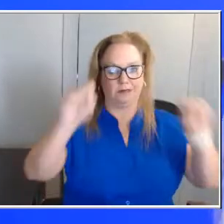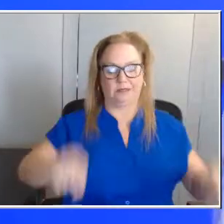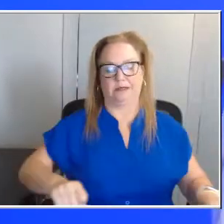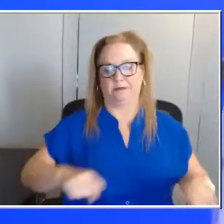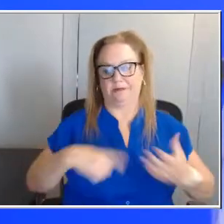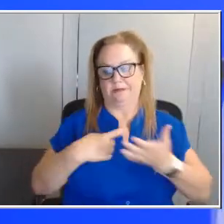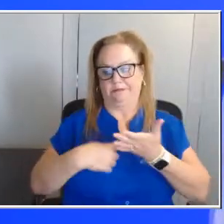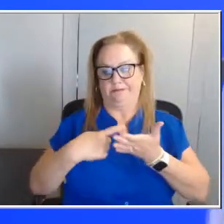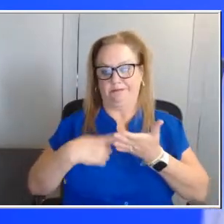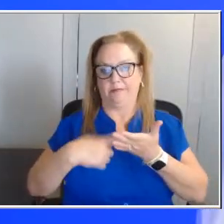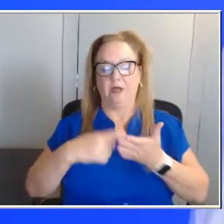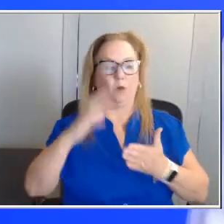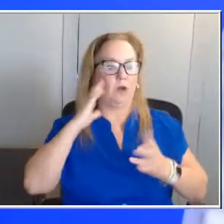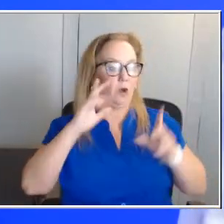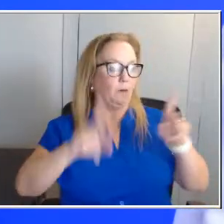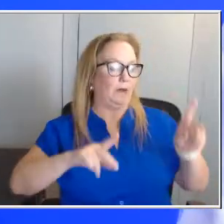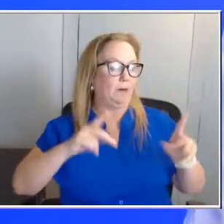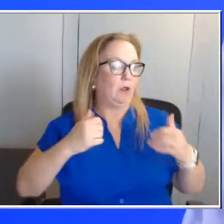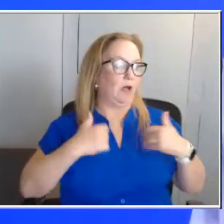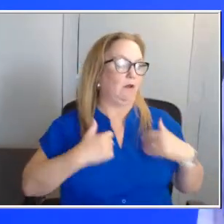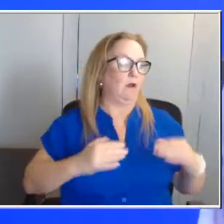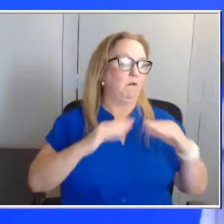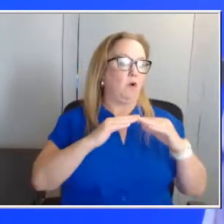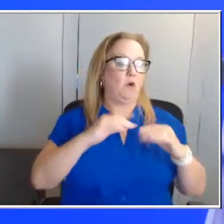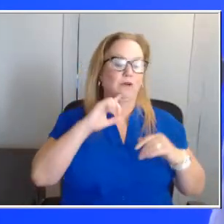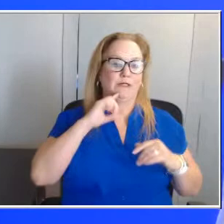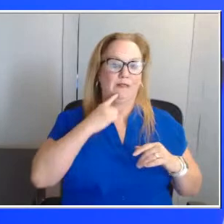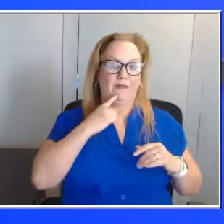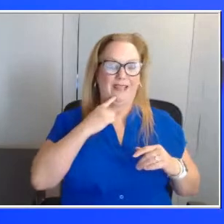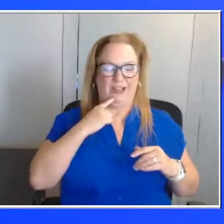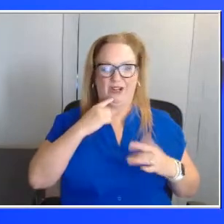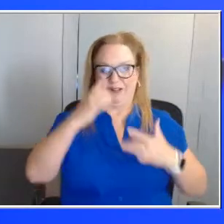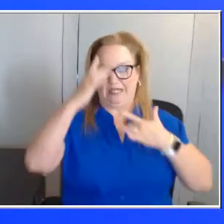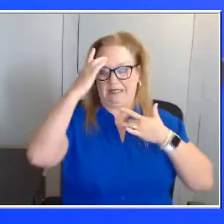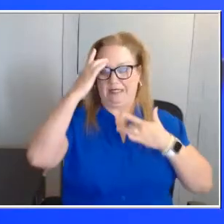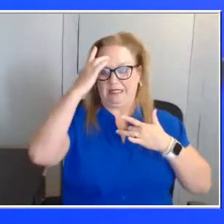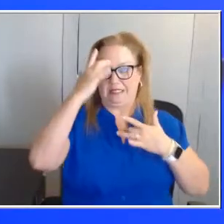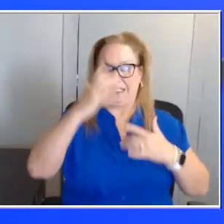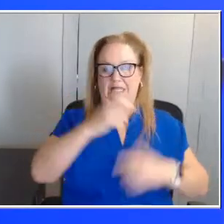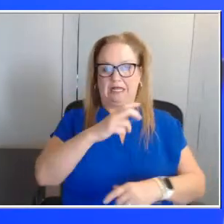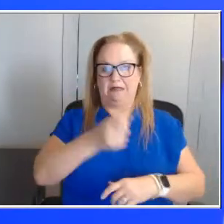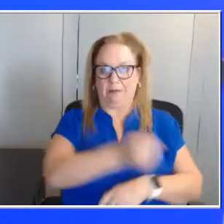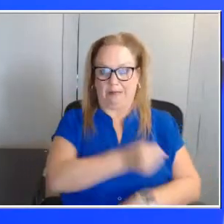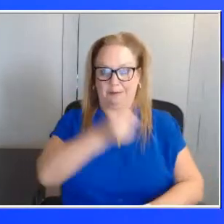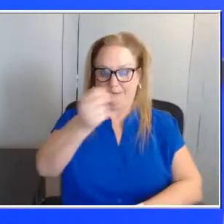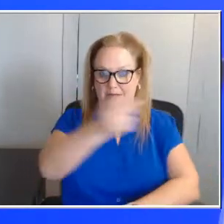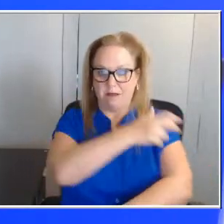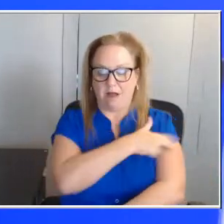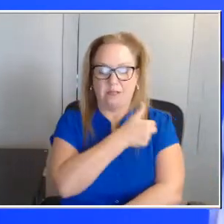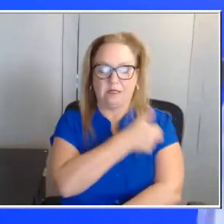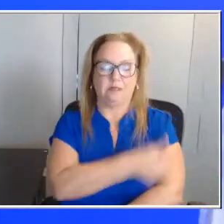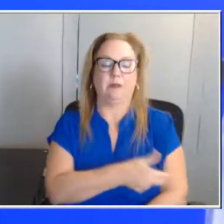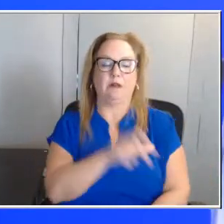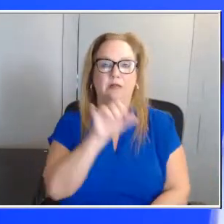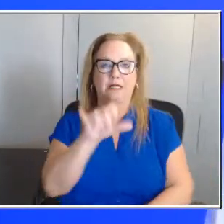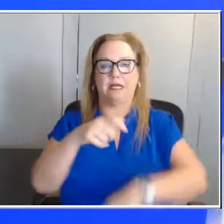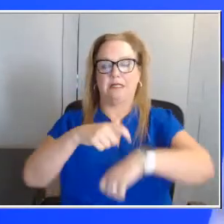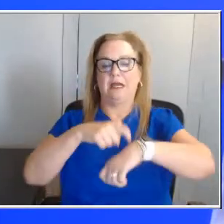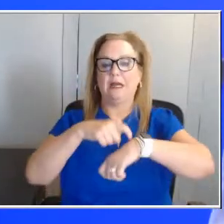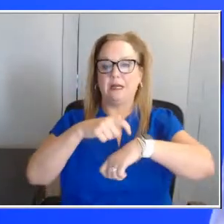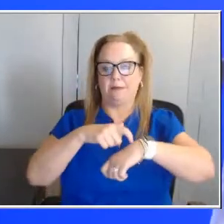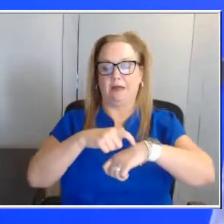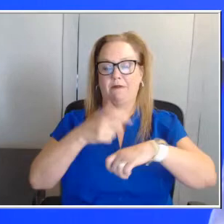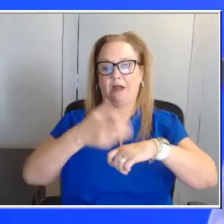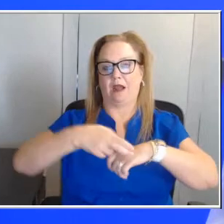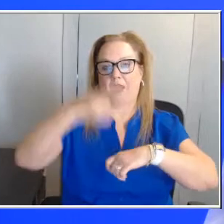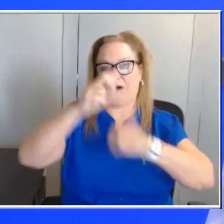that people who have more severe acute illness, so those patients needing hospitalization, for example, during that acute phase, have a much higher chance